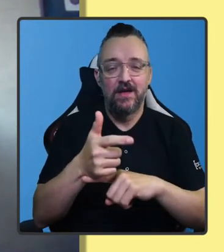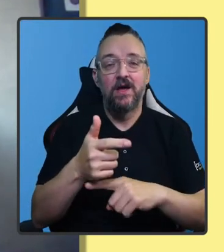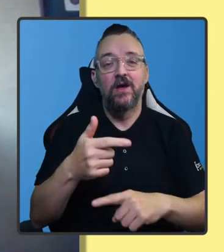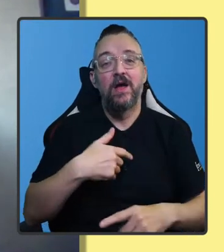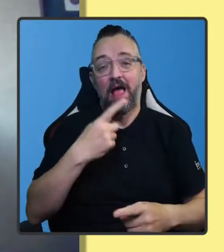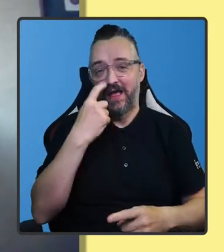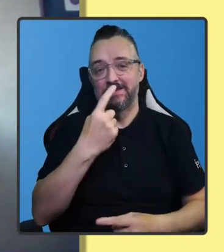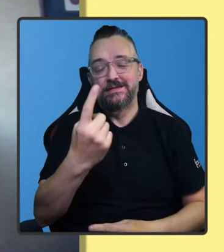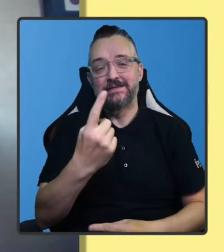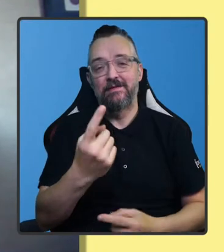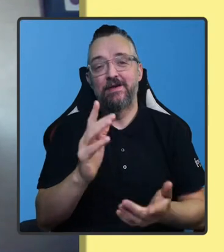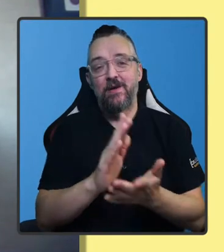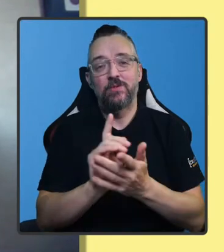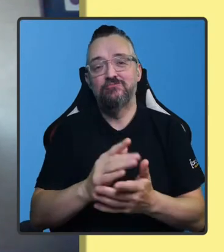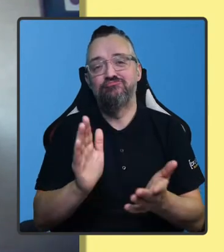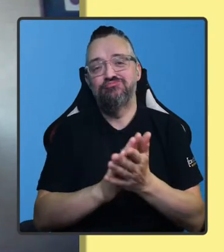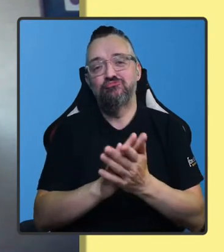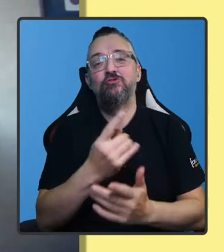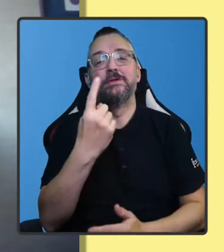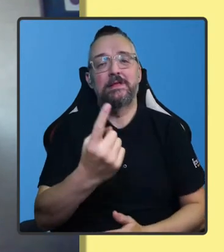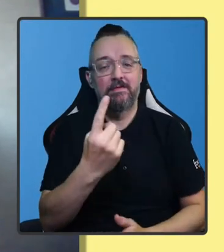a big virtual round of applause.